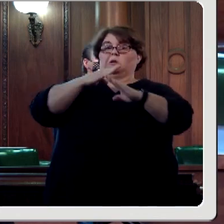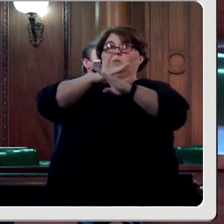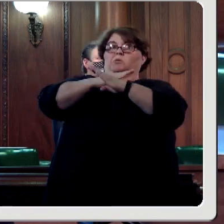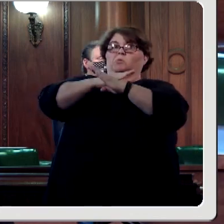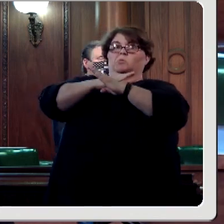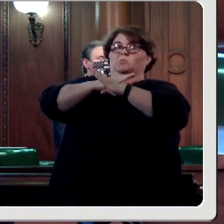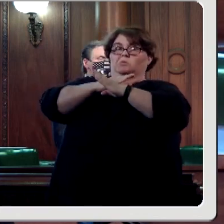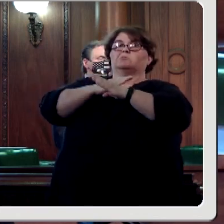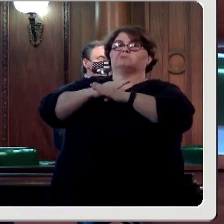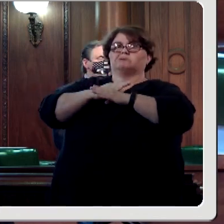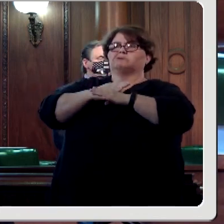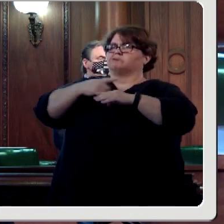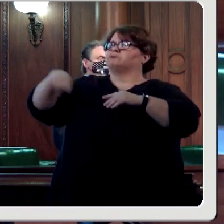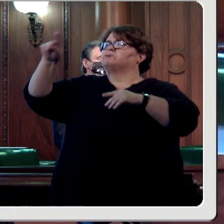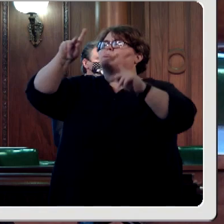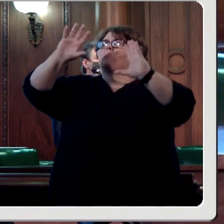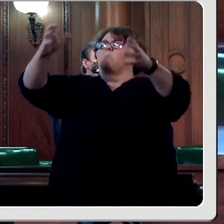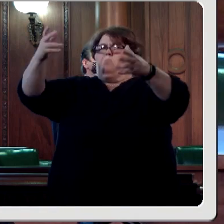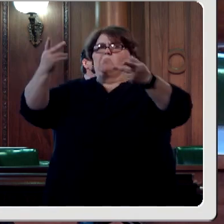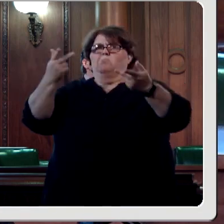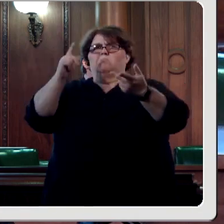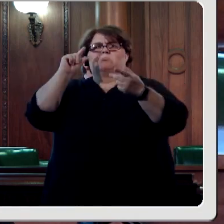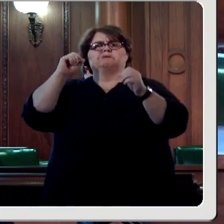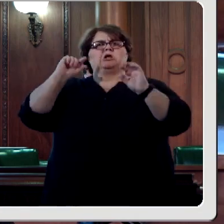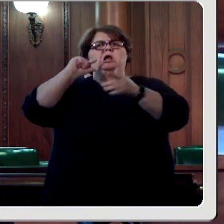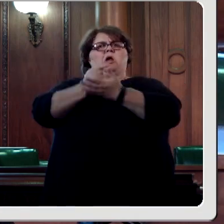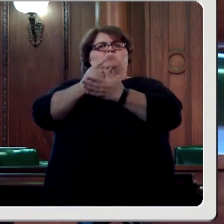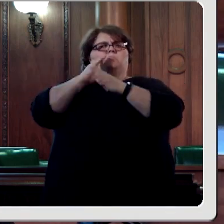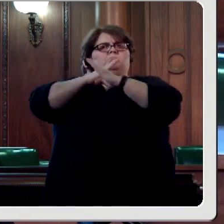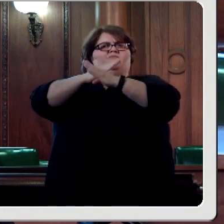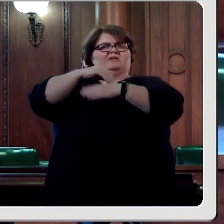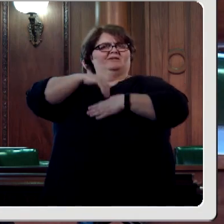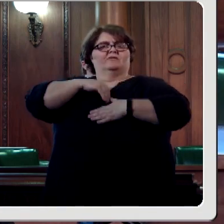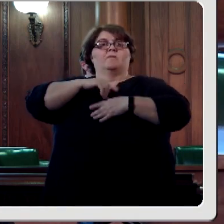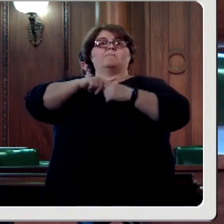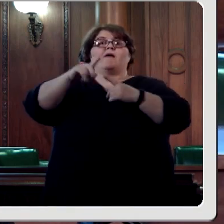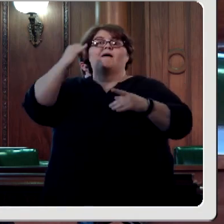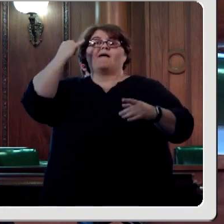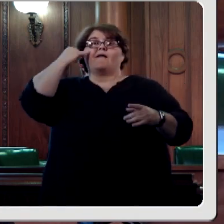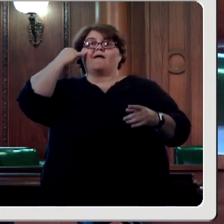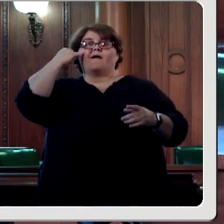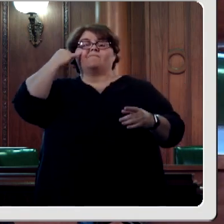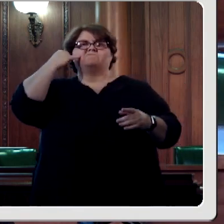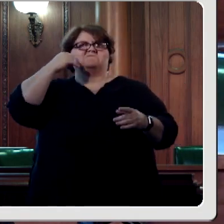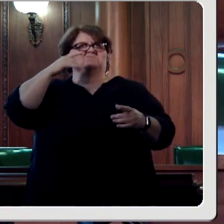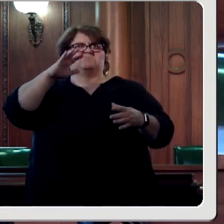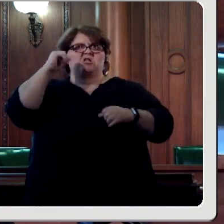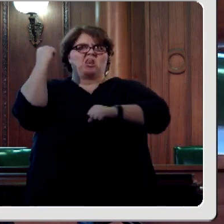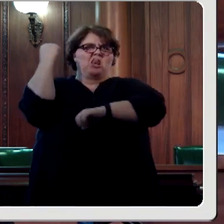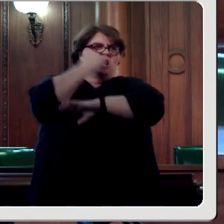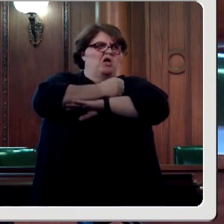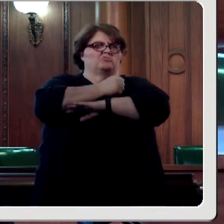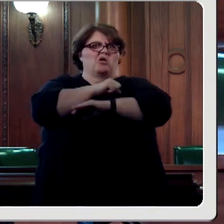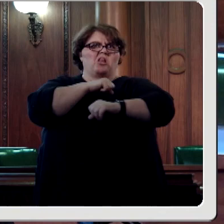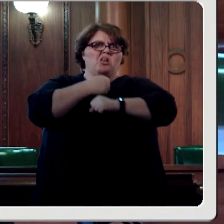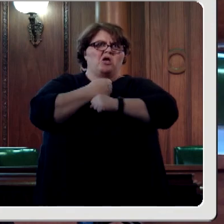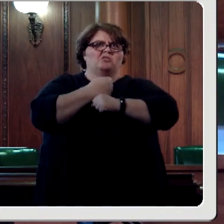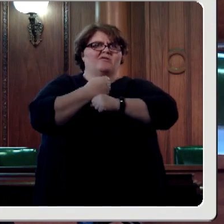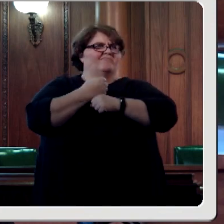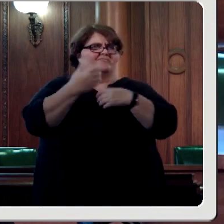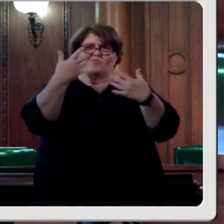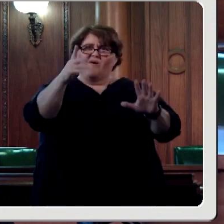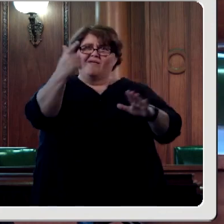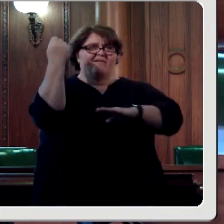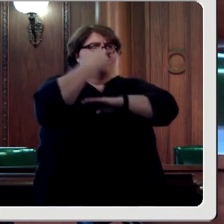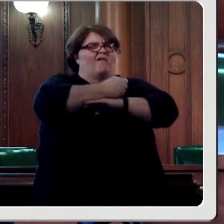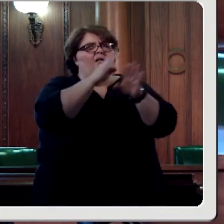spread, or proper control measures being implemented. Considering the fact that we are a